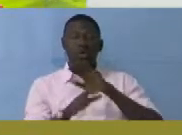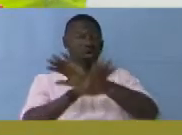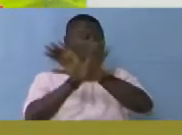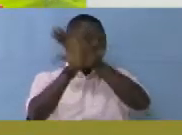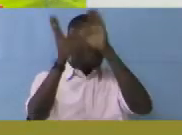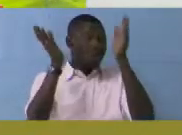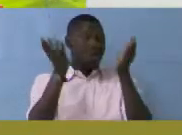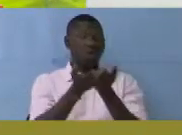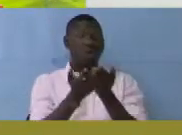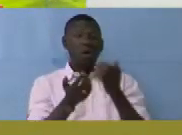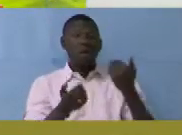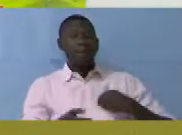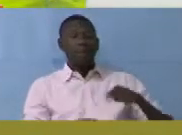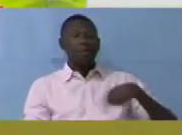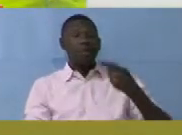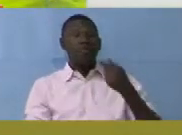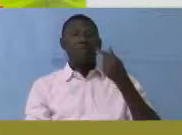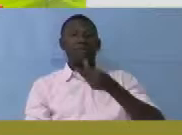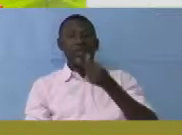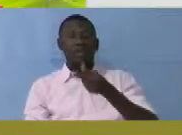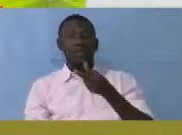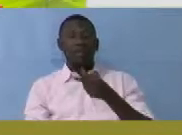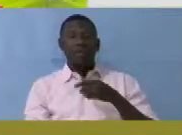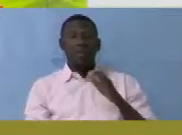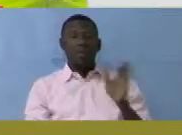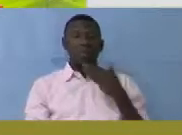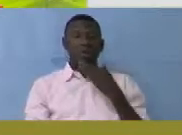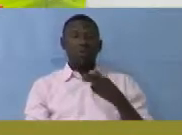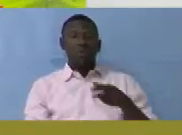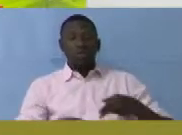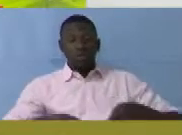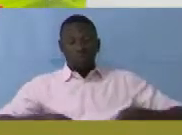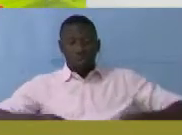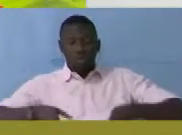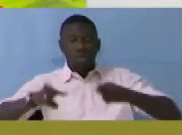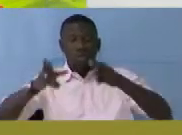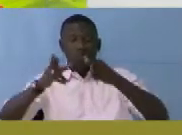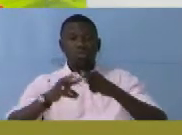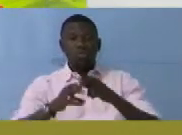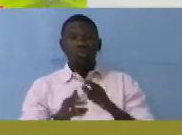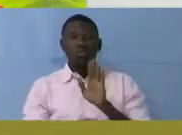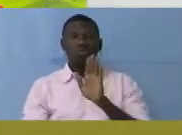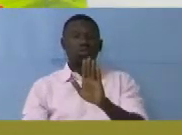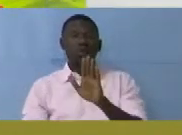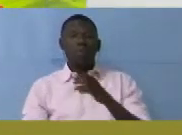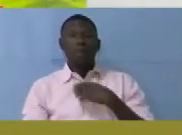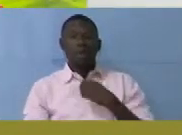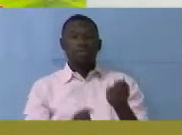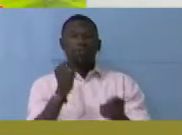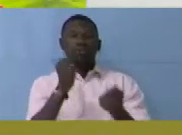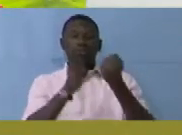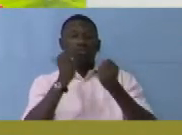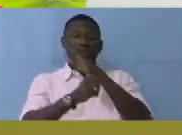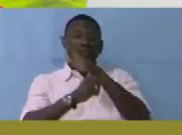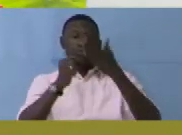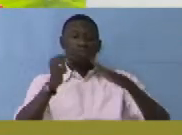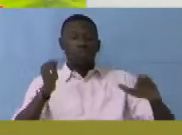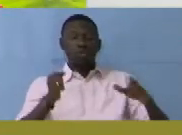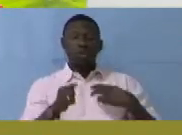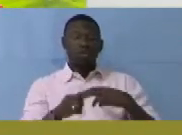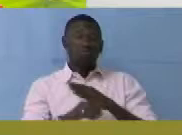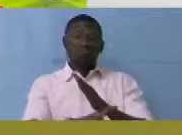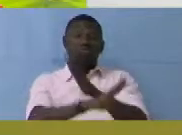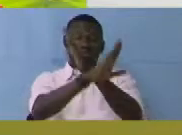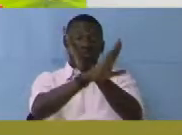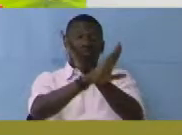village. Saatebo mumu be. Went on the highway. Bena talu sila baka. Stop my truck. Uka moto lundimbe